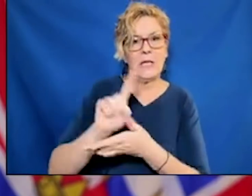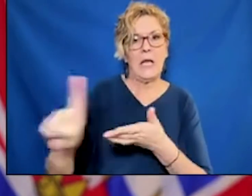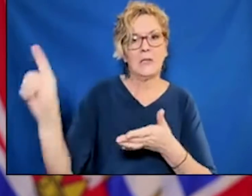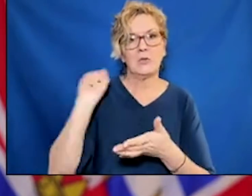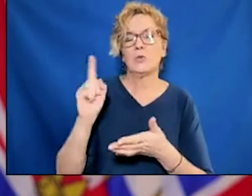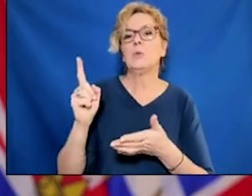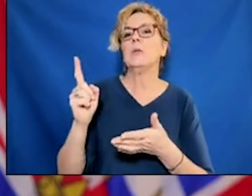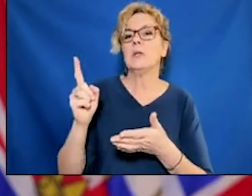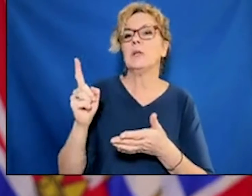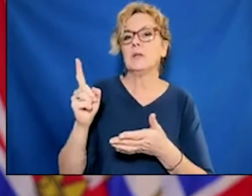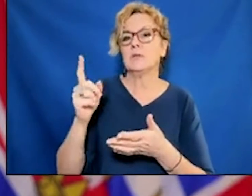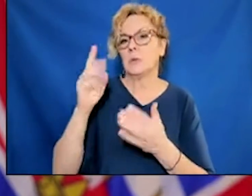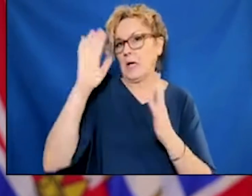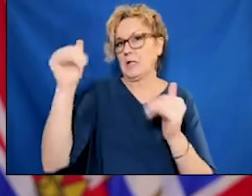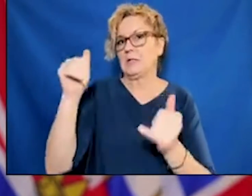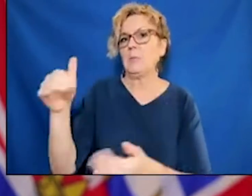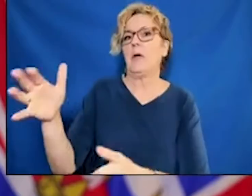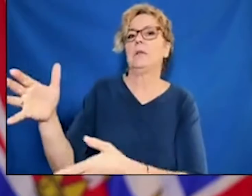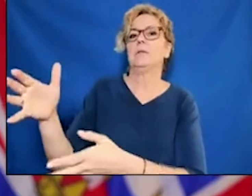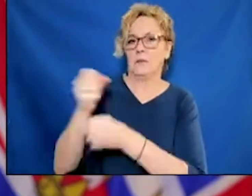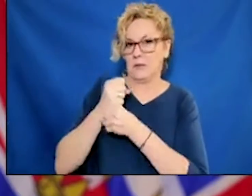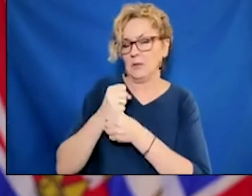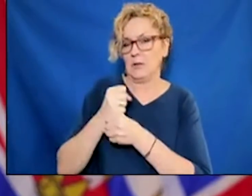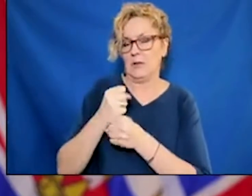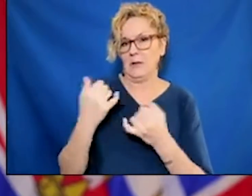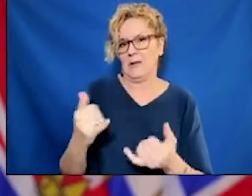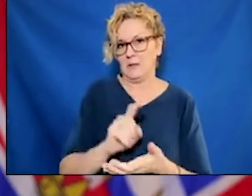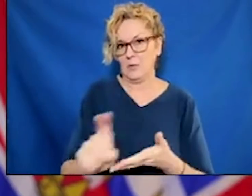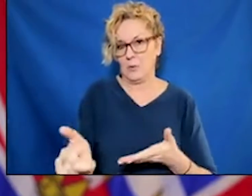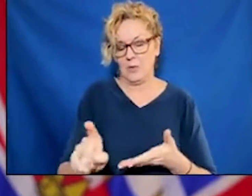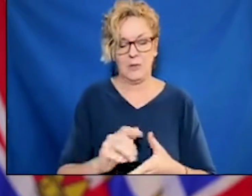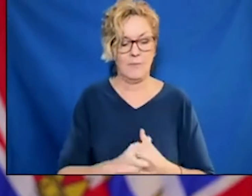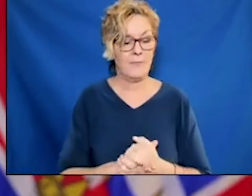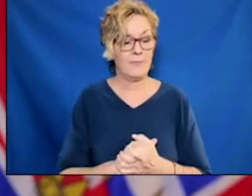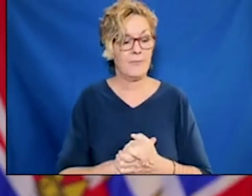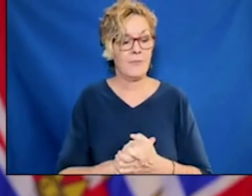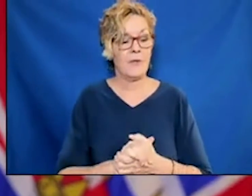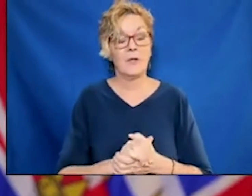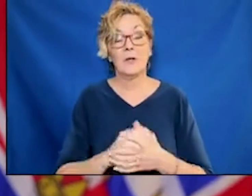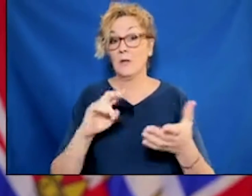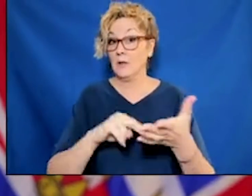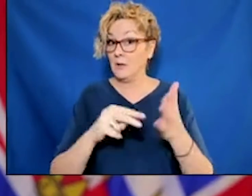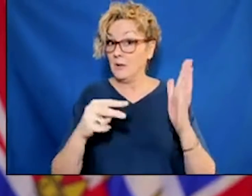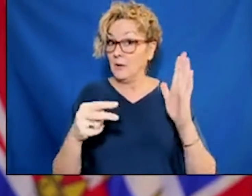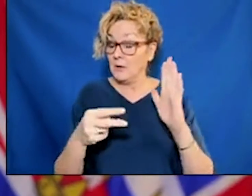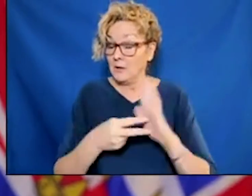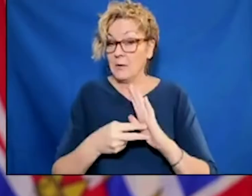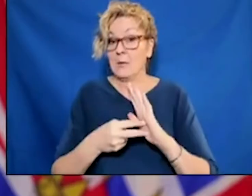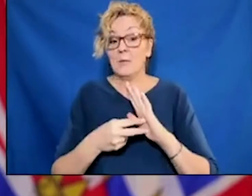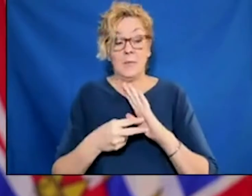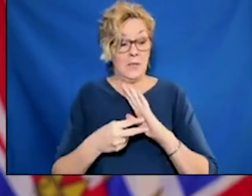vaccine. So where that leaves us right now is of the